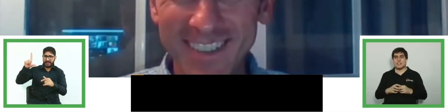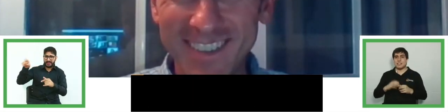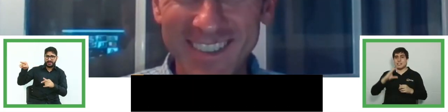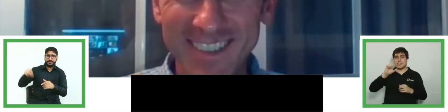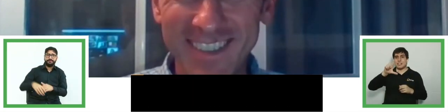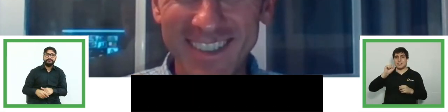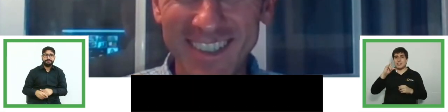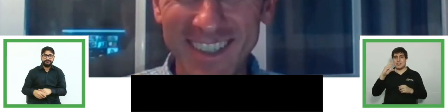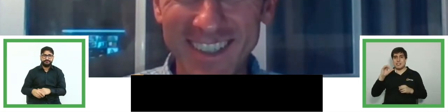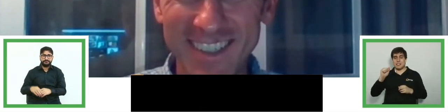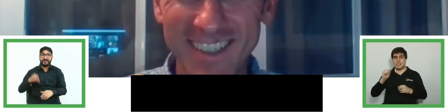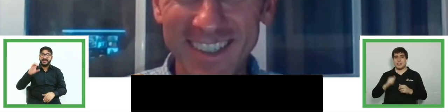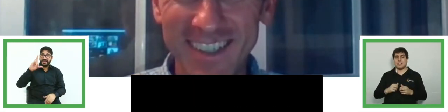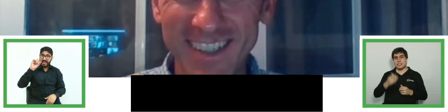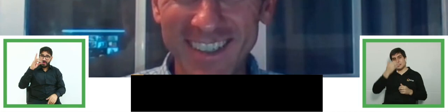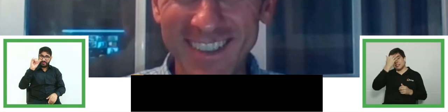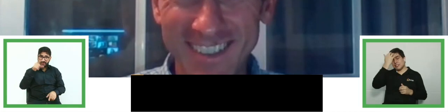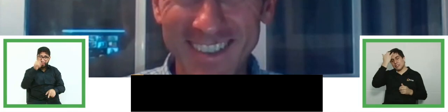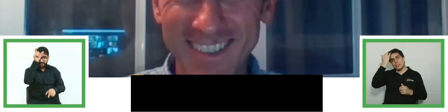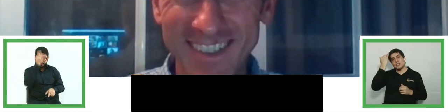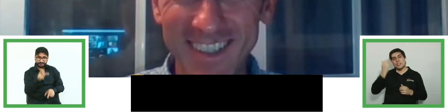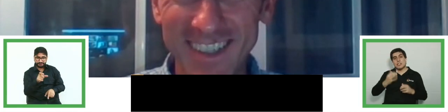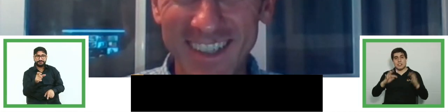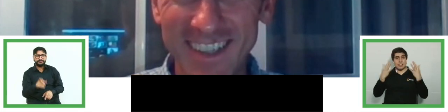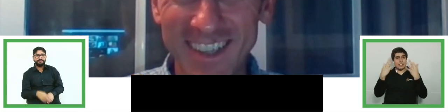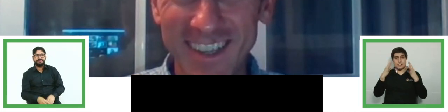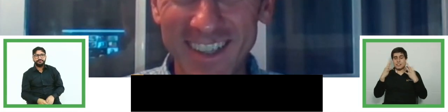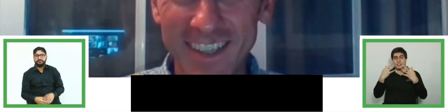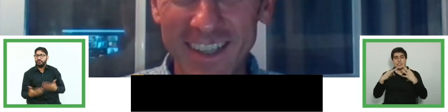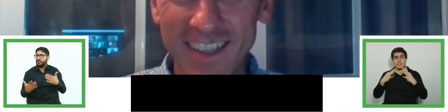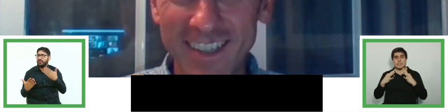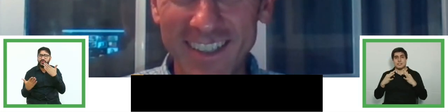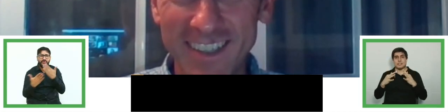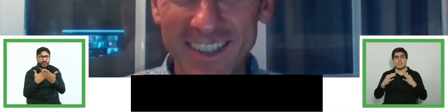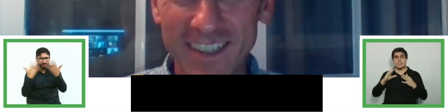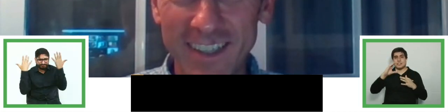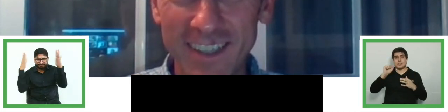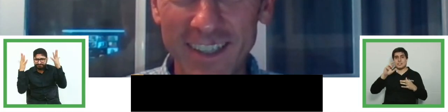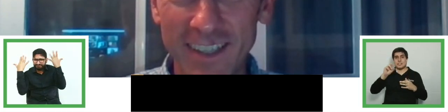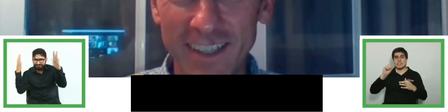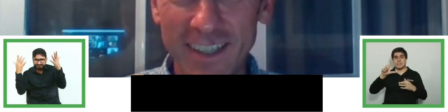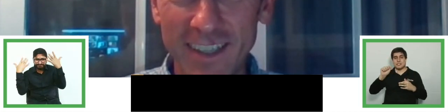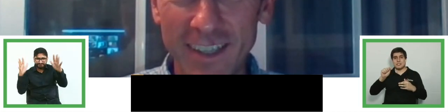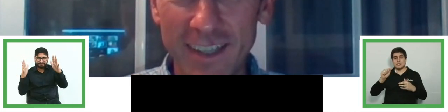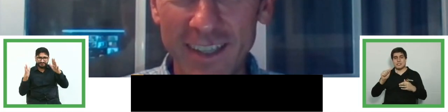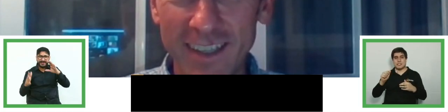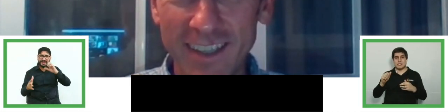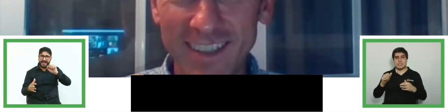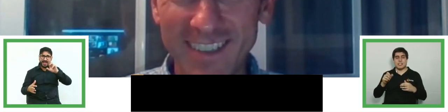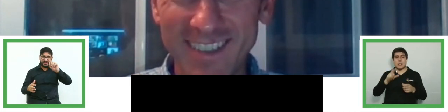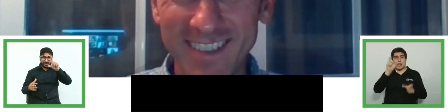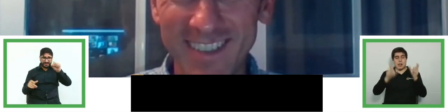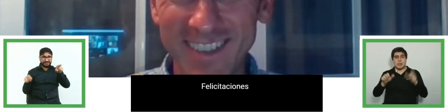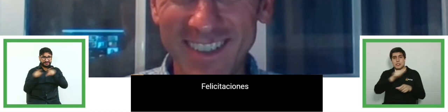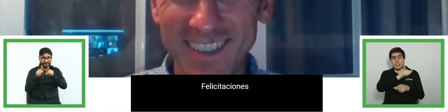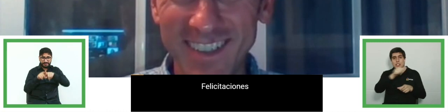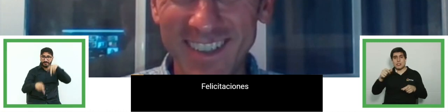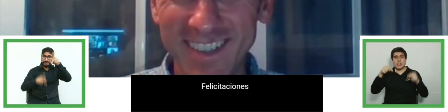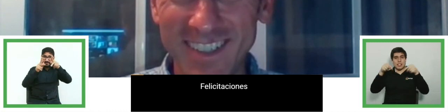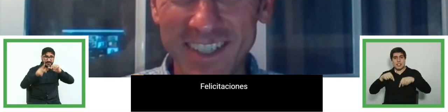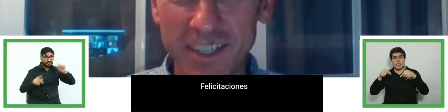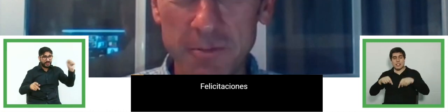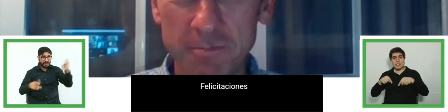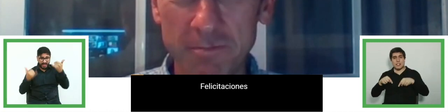Congratulaciones, Carola Rubio, and todos las personas acá. Everybody here is really very